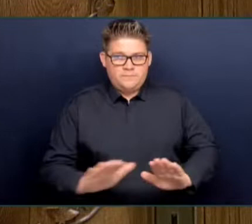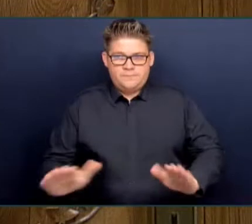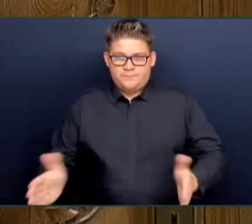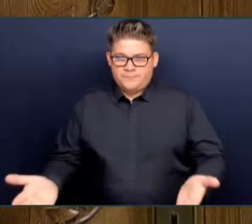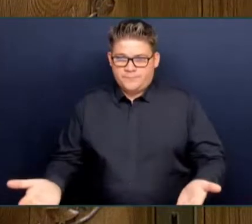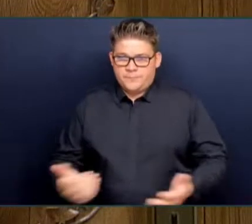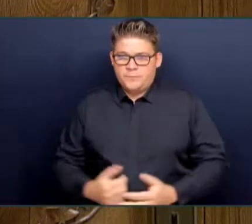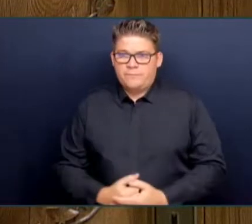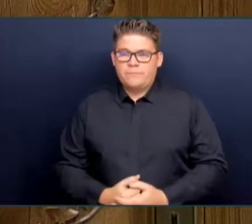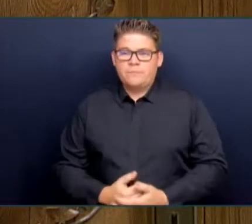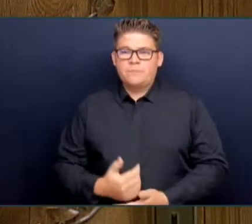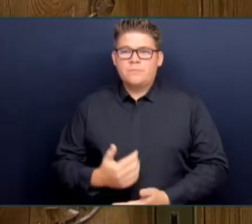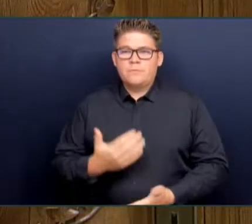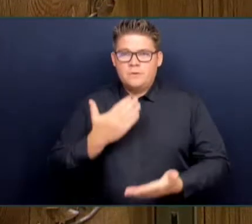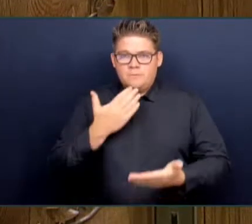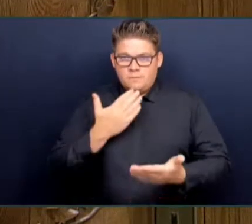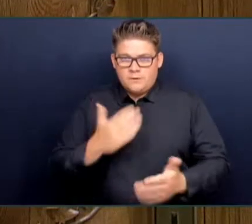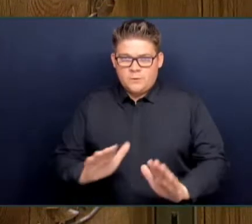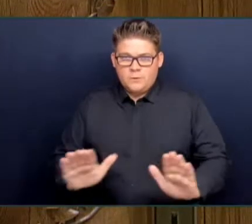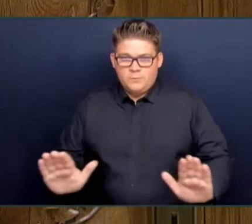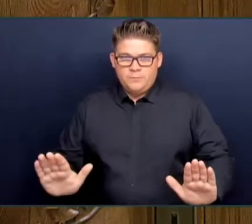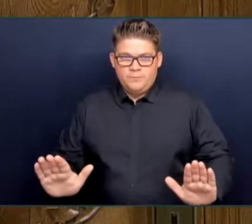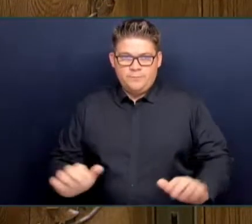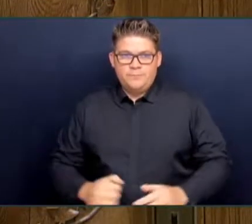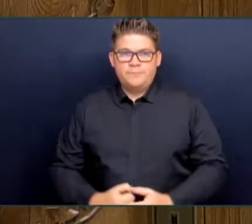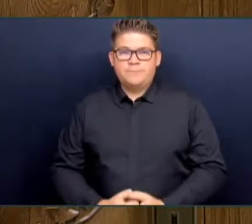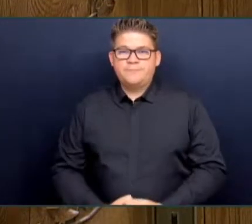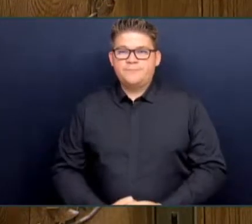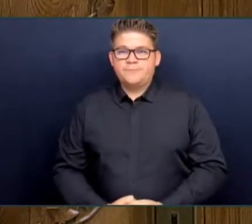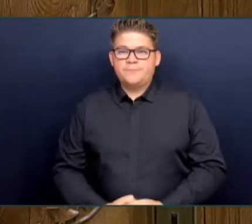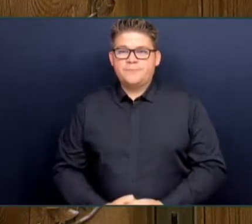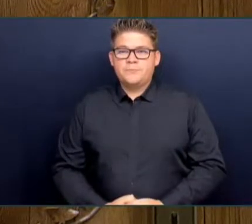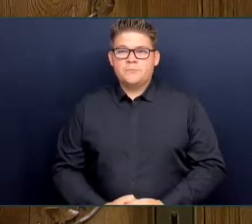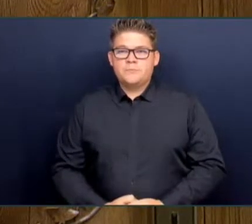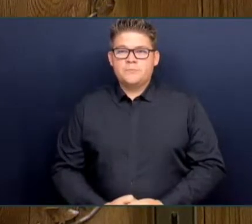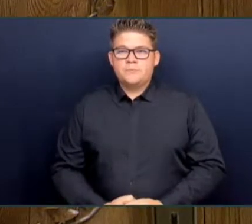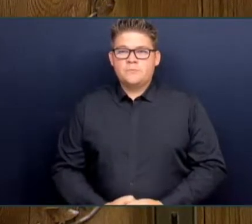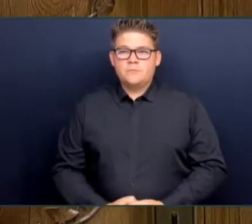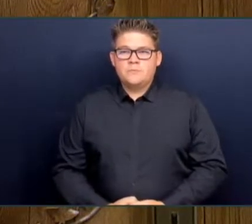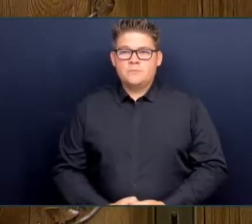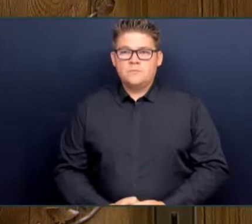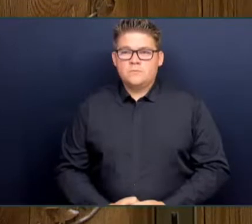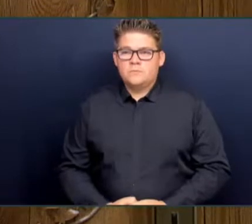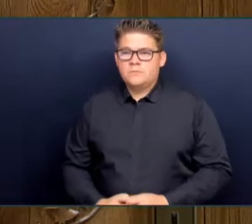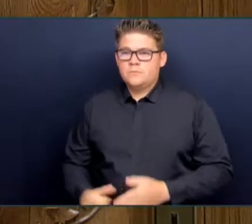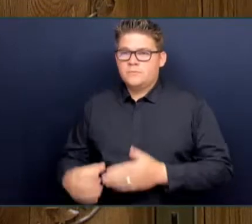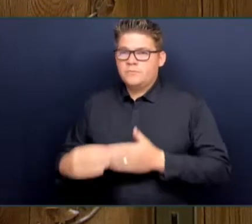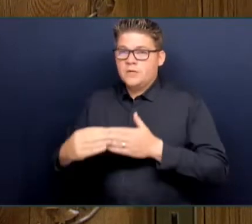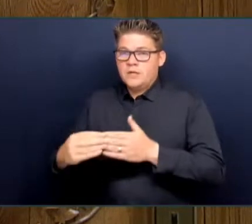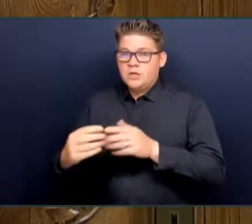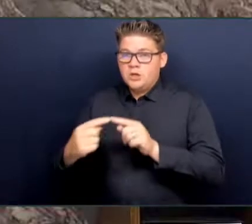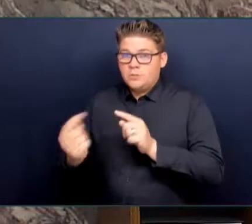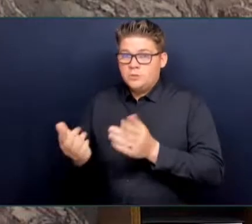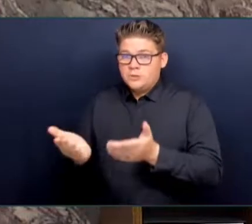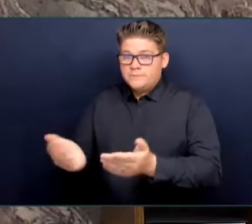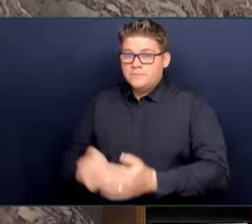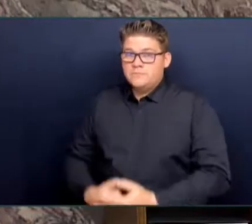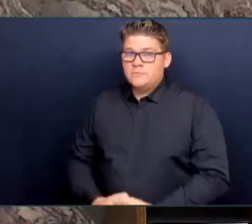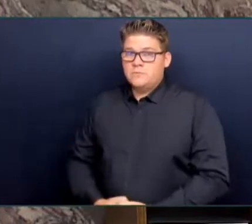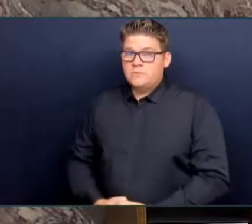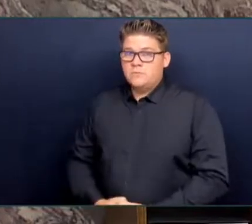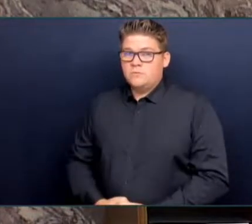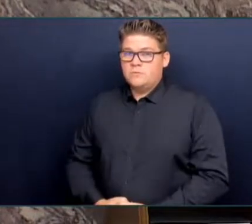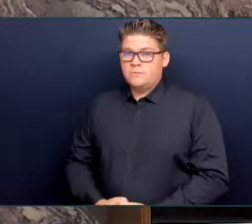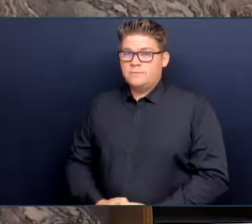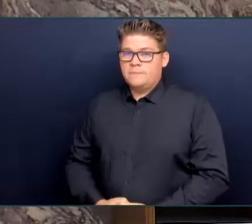Thank you. Opposition House Leader. Mr. Speaker, every day we hear more stories of a healthcare system